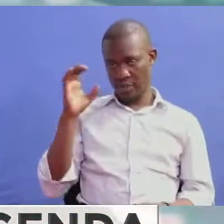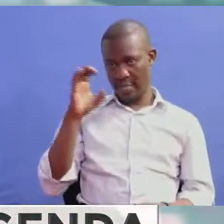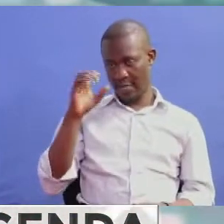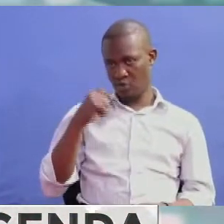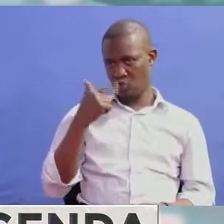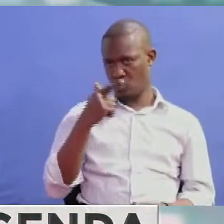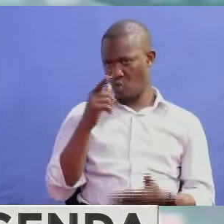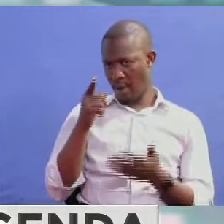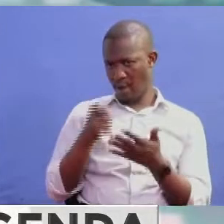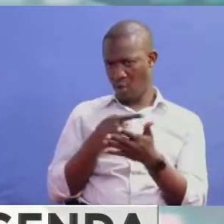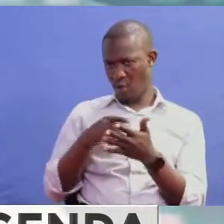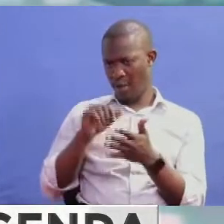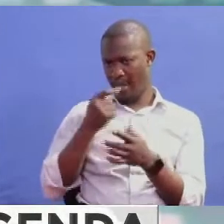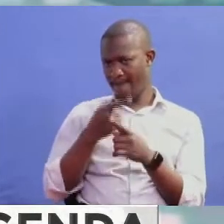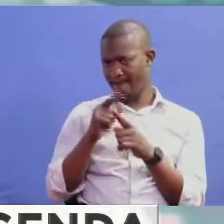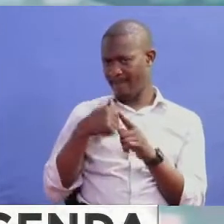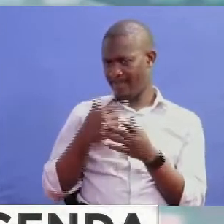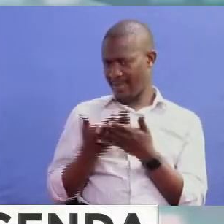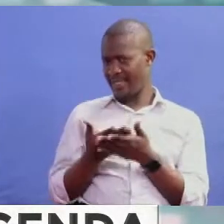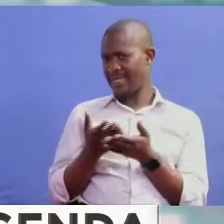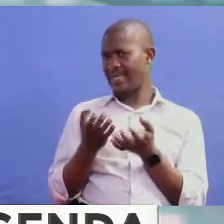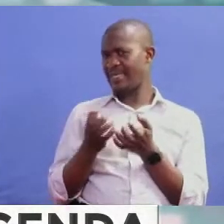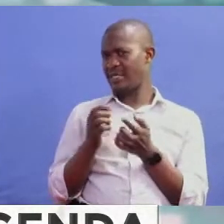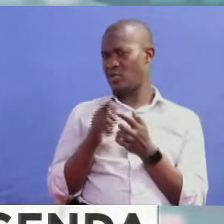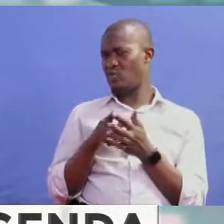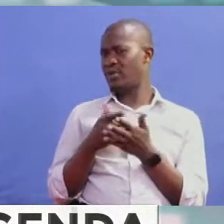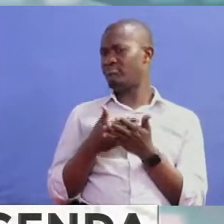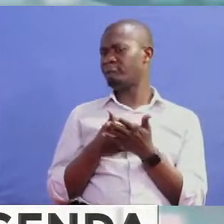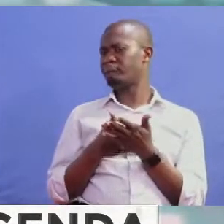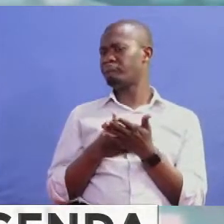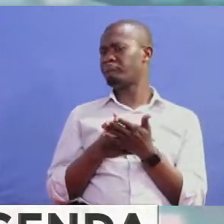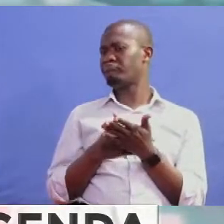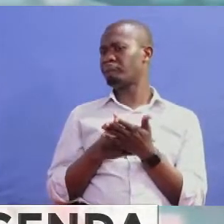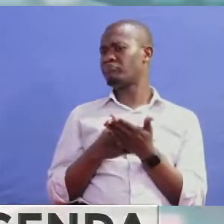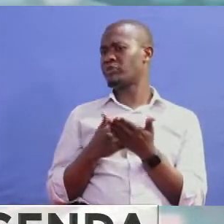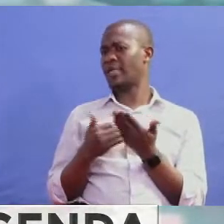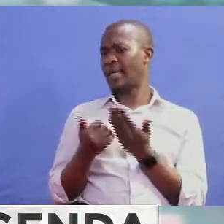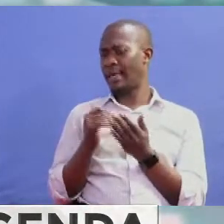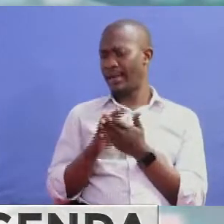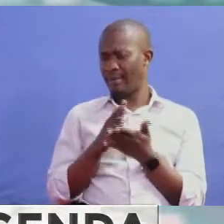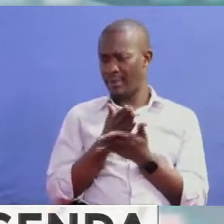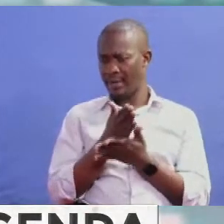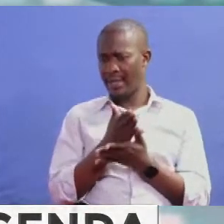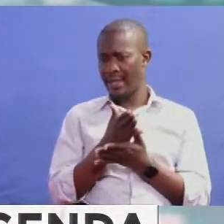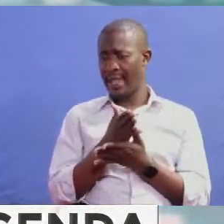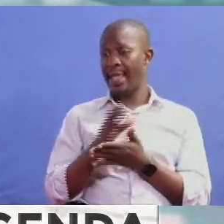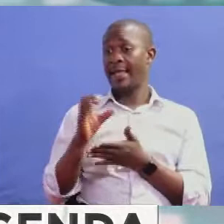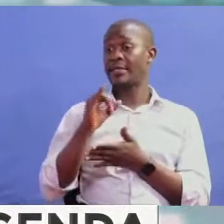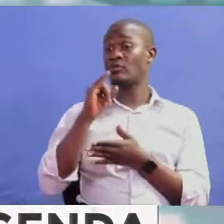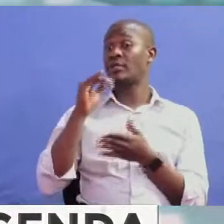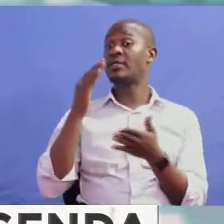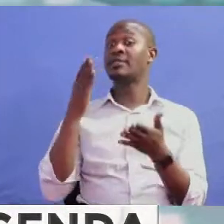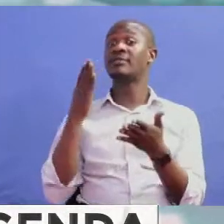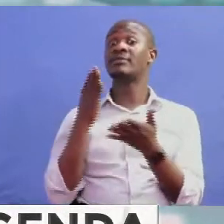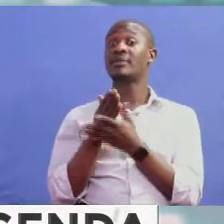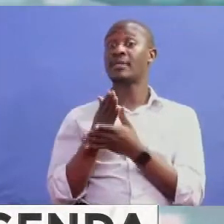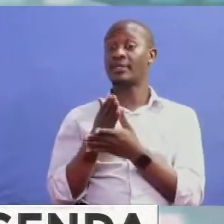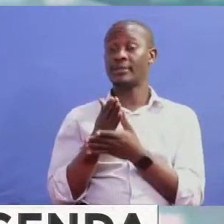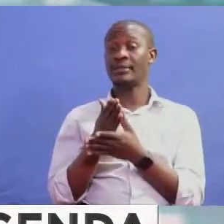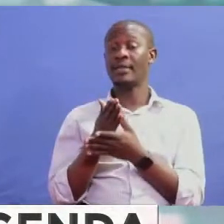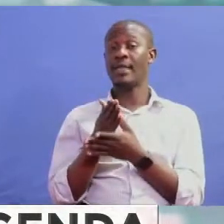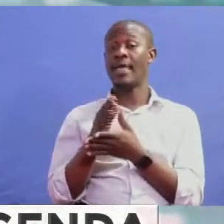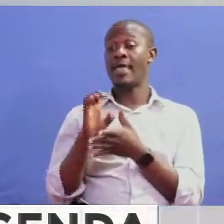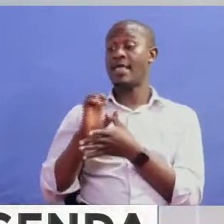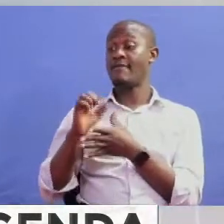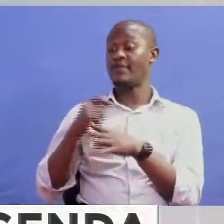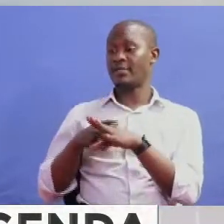are wrong, but they are supposed to be treated right. We say the customer is right even when they are wrong. Why? Why?